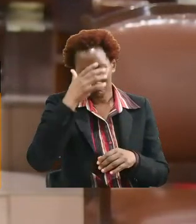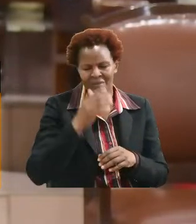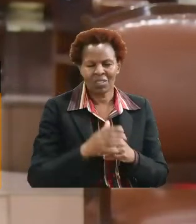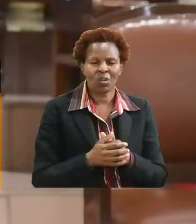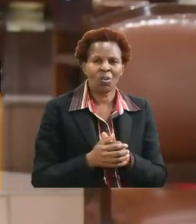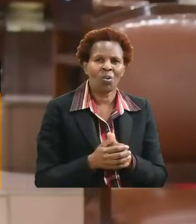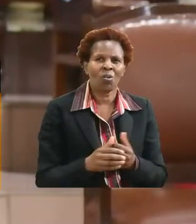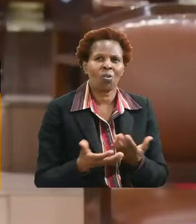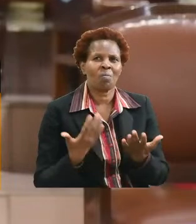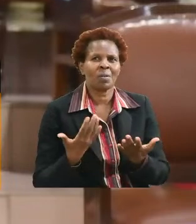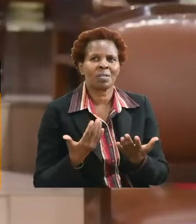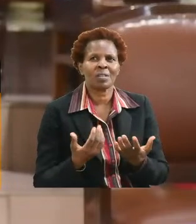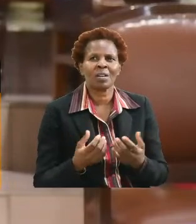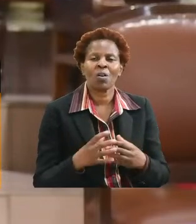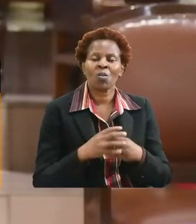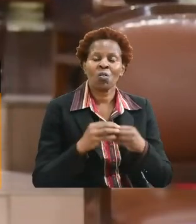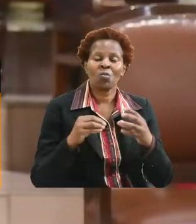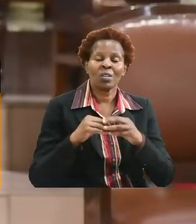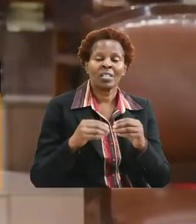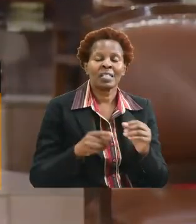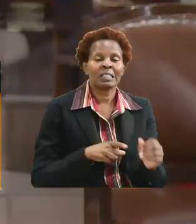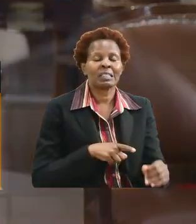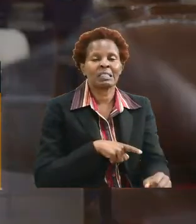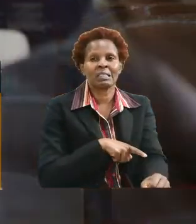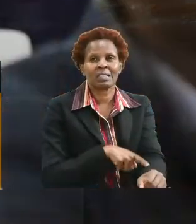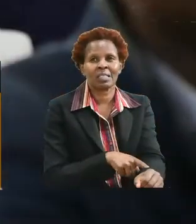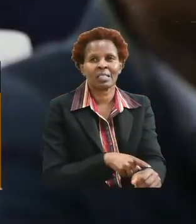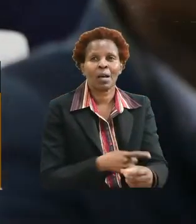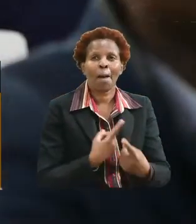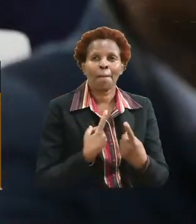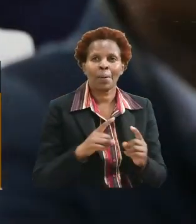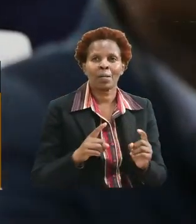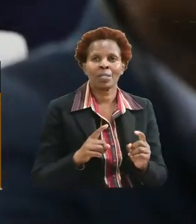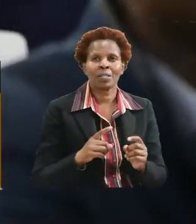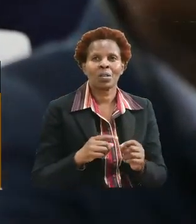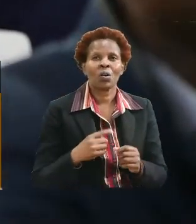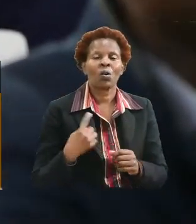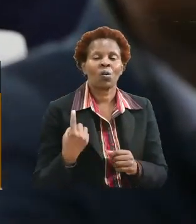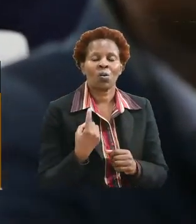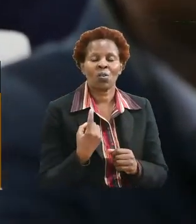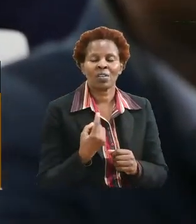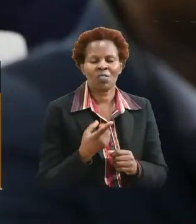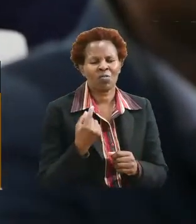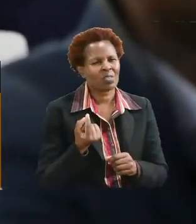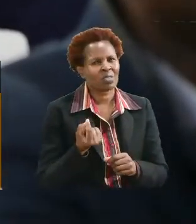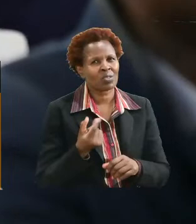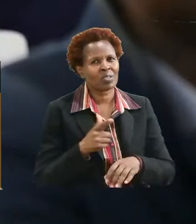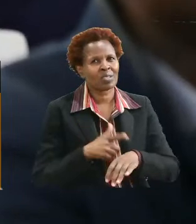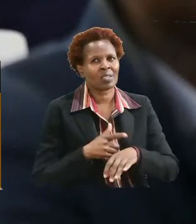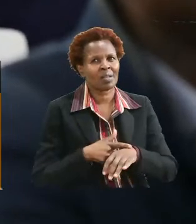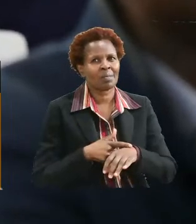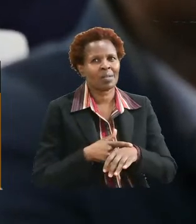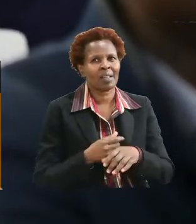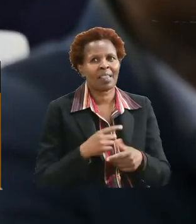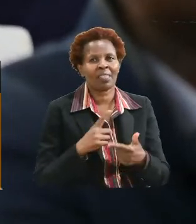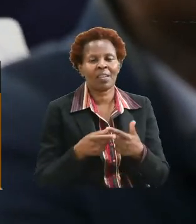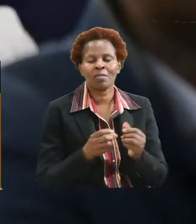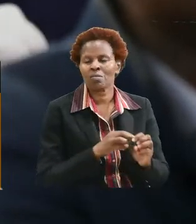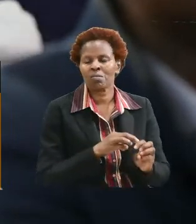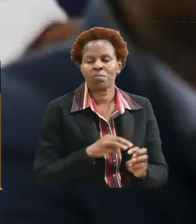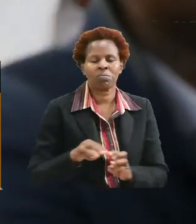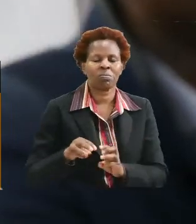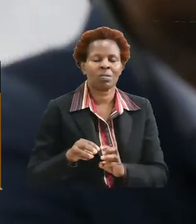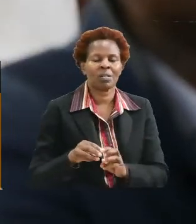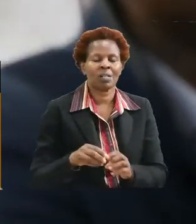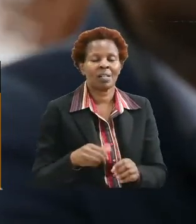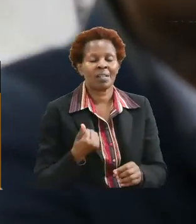to take comfort in drugs, but it will only be for some time, but then it will go away. You